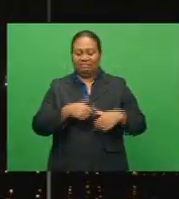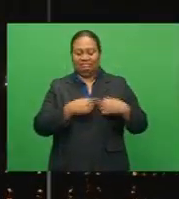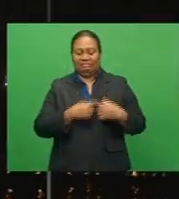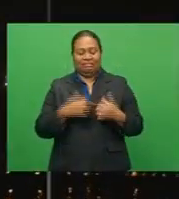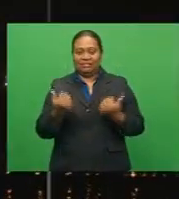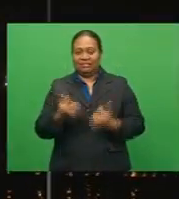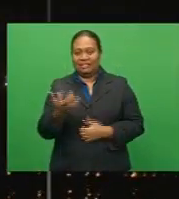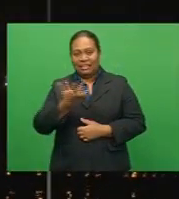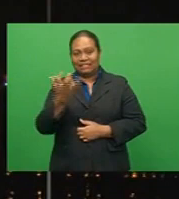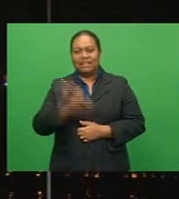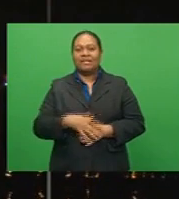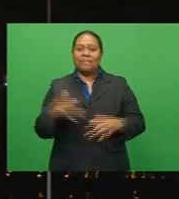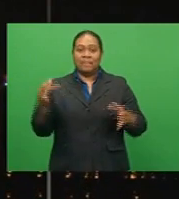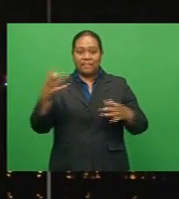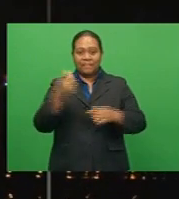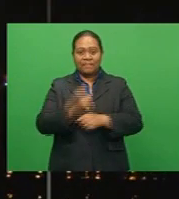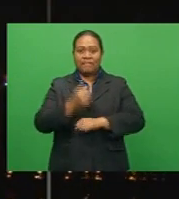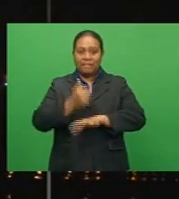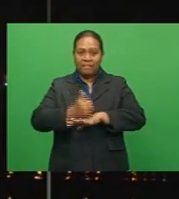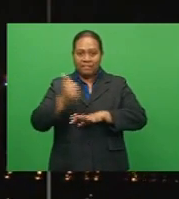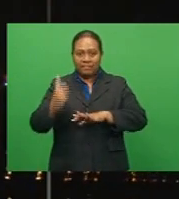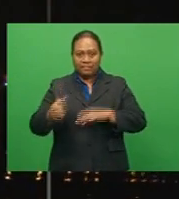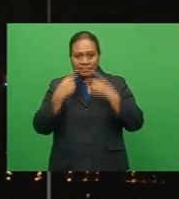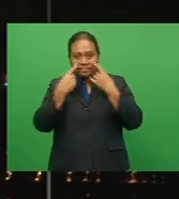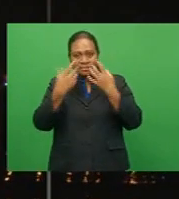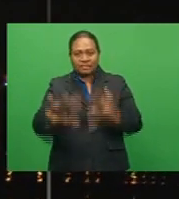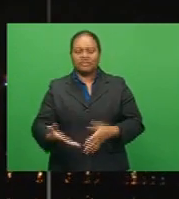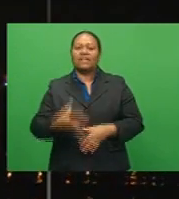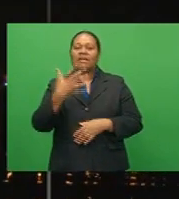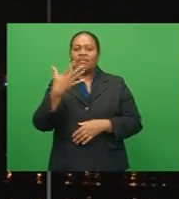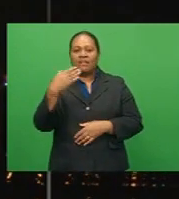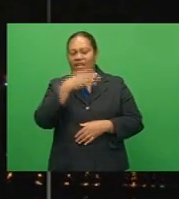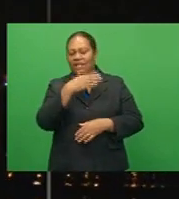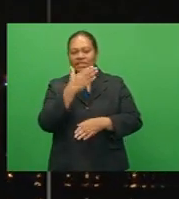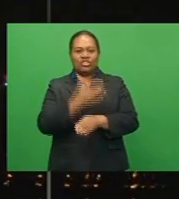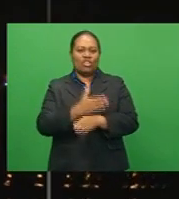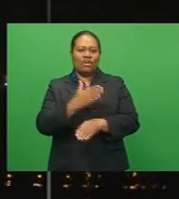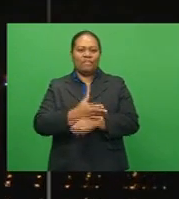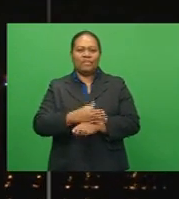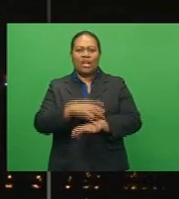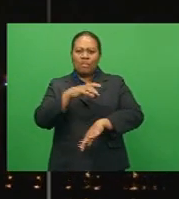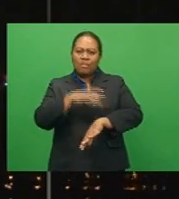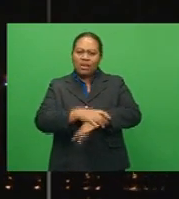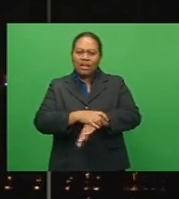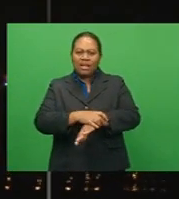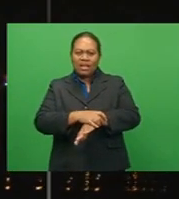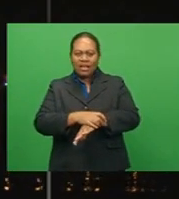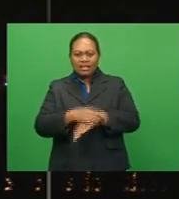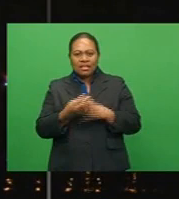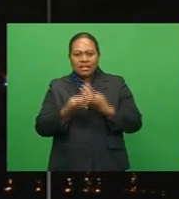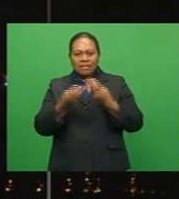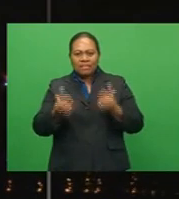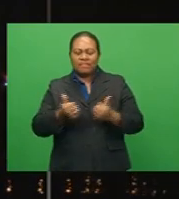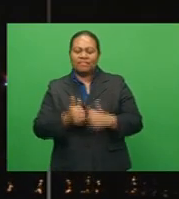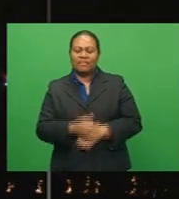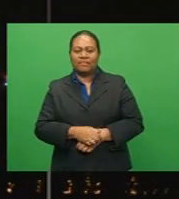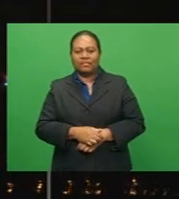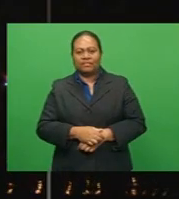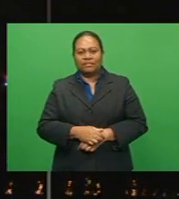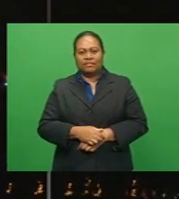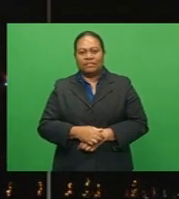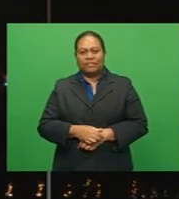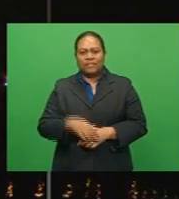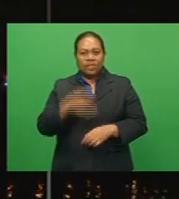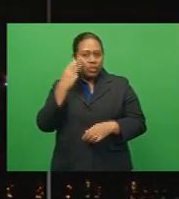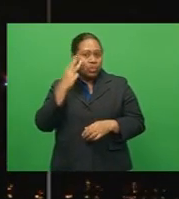Recapping the main stories for tonight, government scheme creates more than 500 jobs. Police force addresses insensitivities and